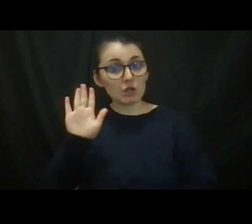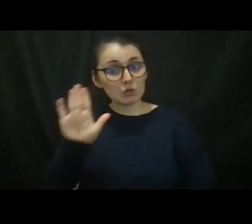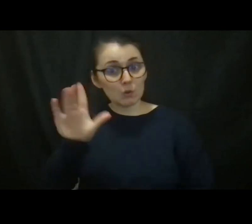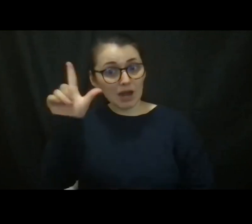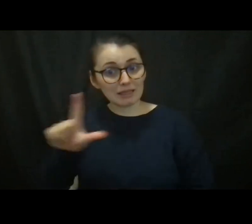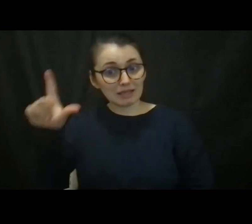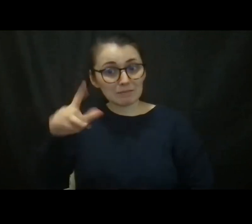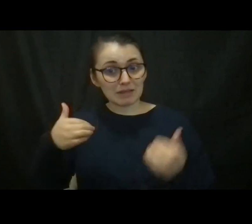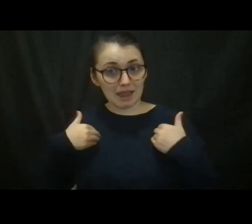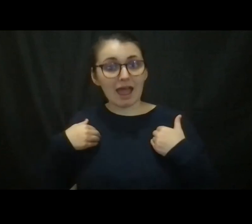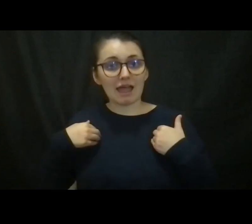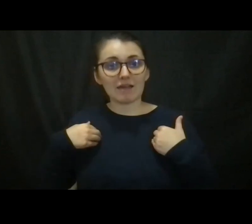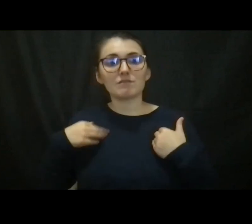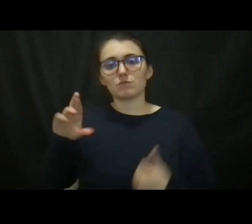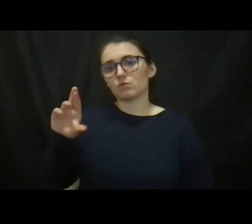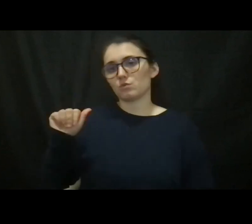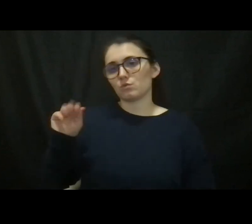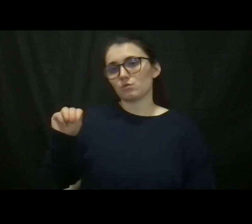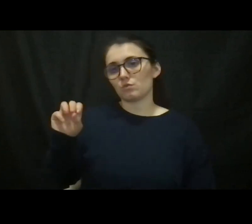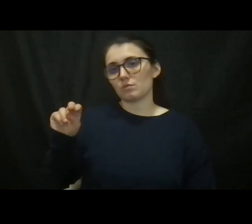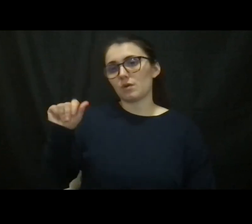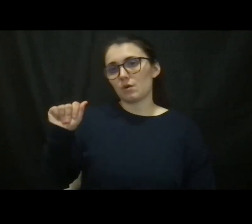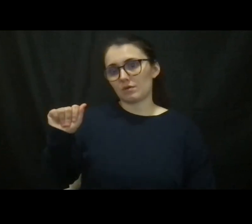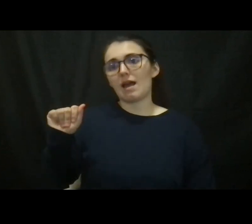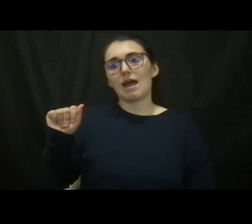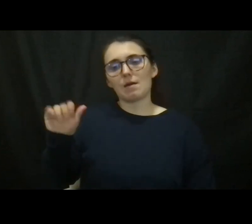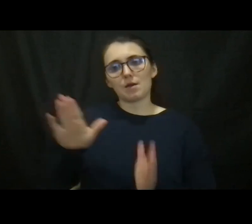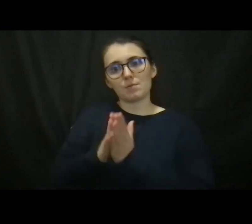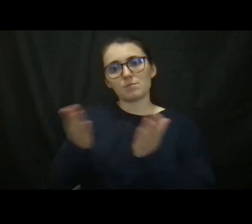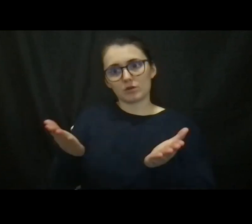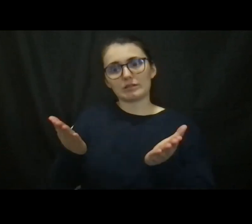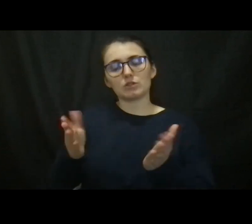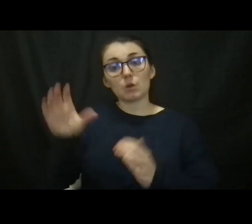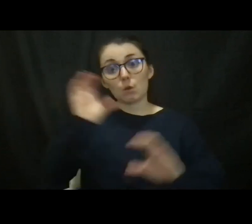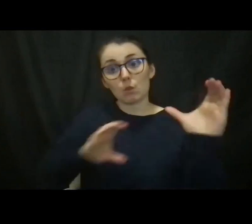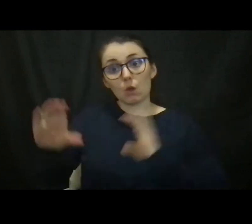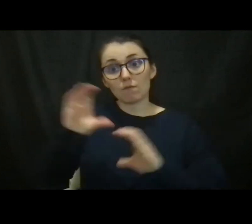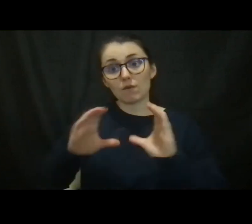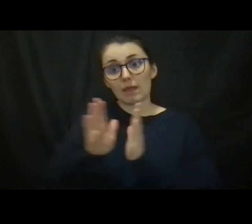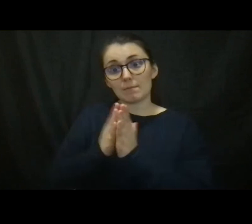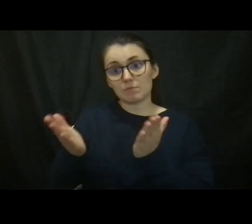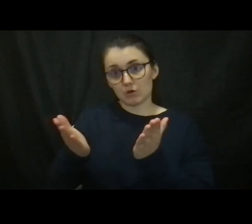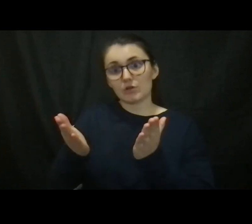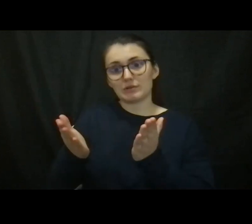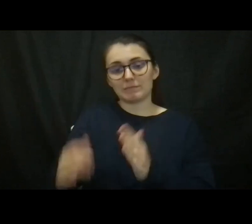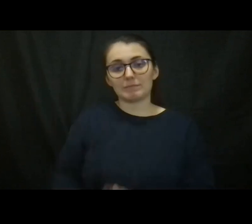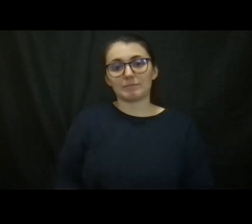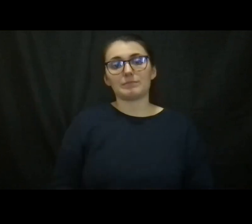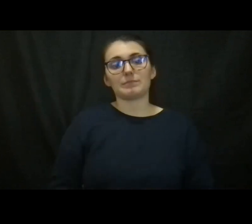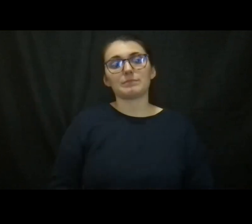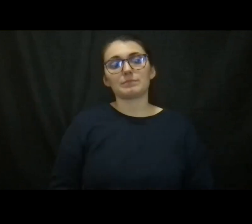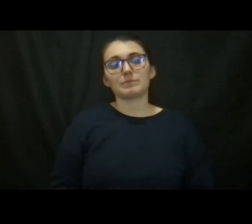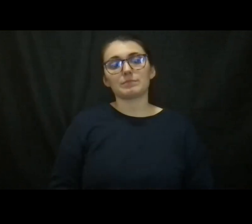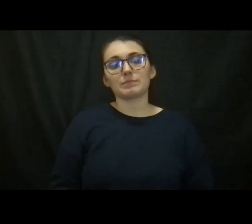have Ramona and Beezus books in them. So look for Beverly Cleary books.